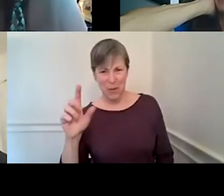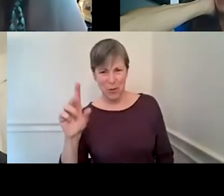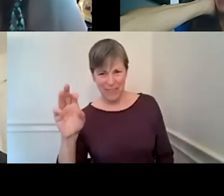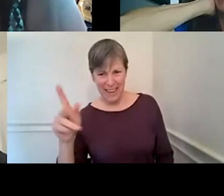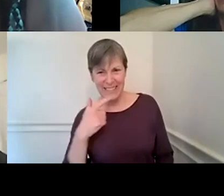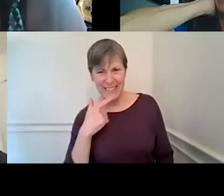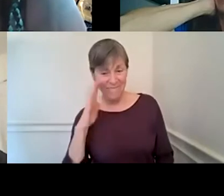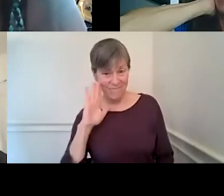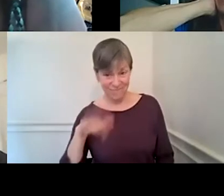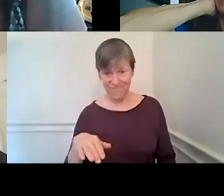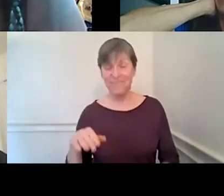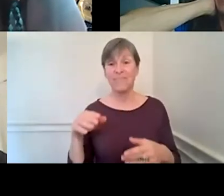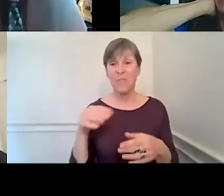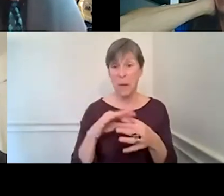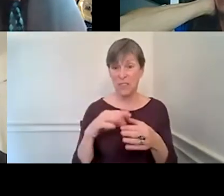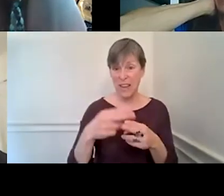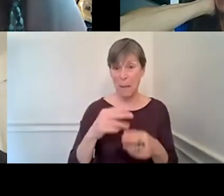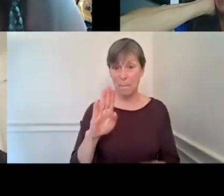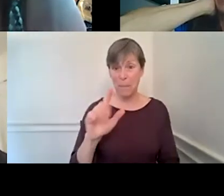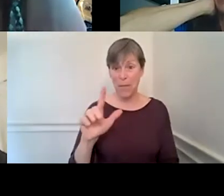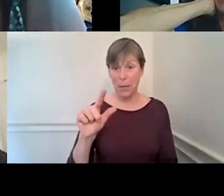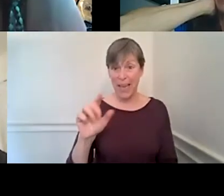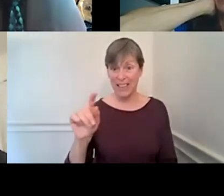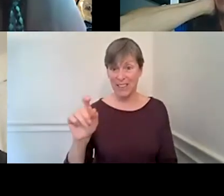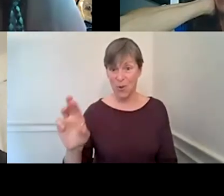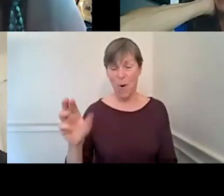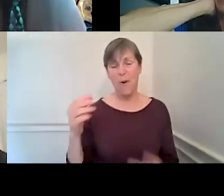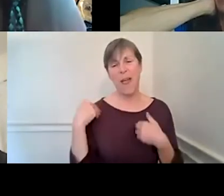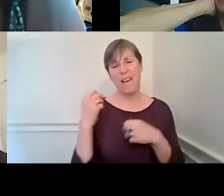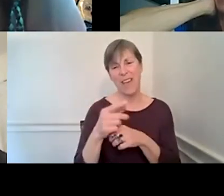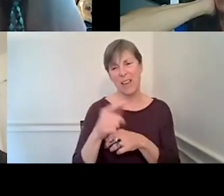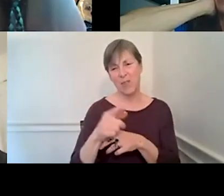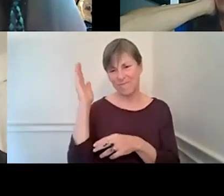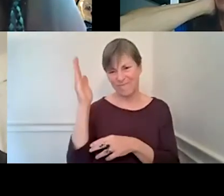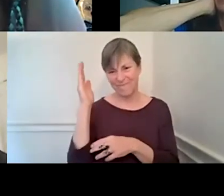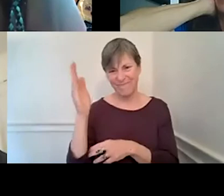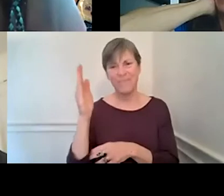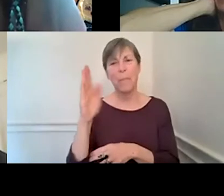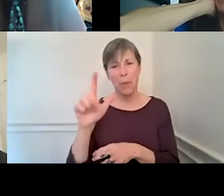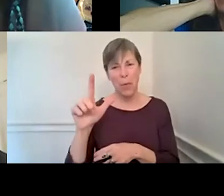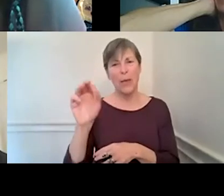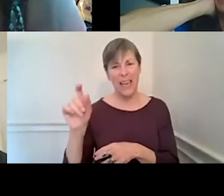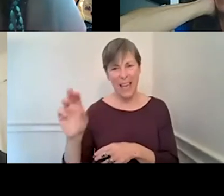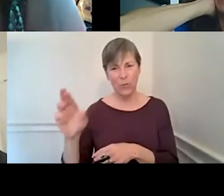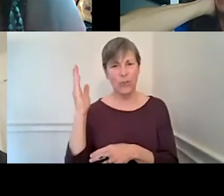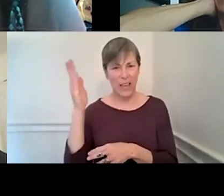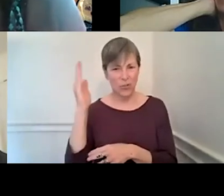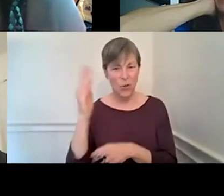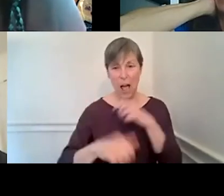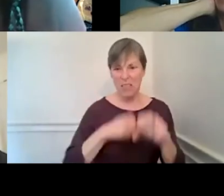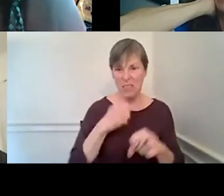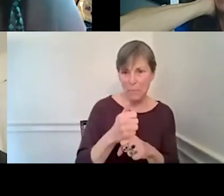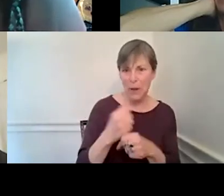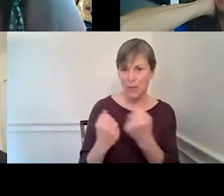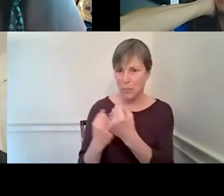do named after him and supported by donations, by gifts from alumni, and quite a few books purchased in his name